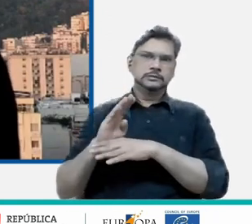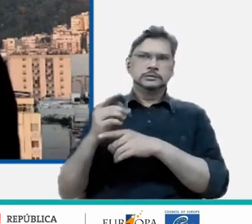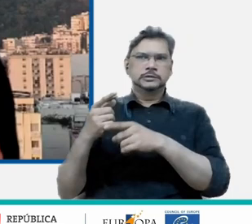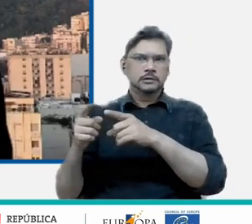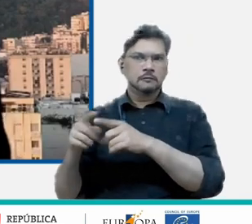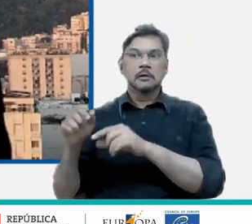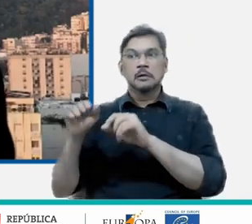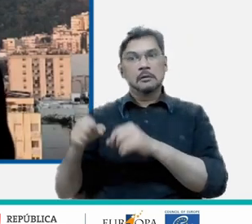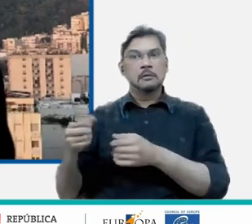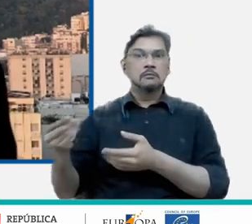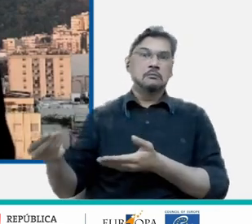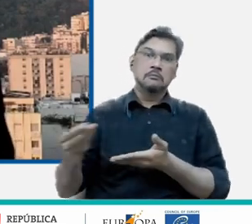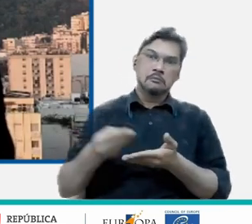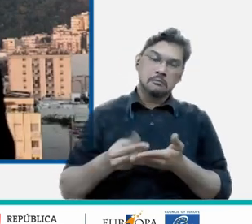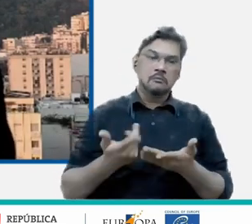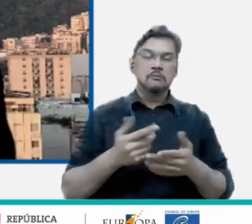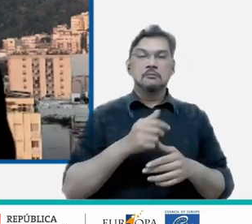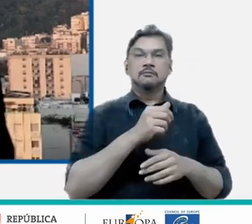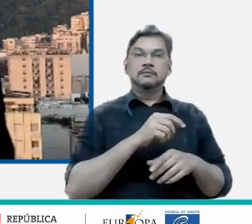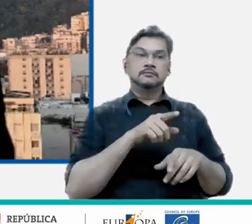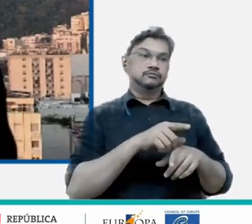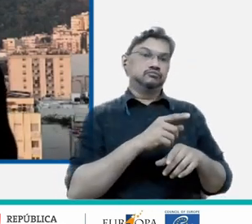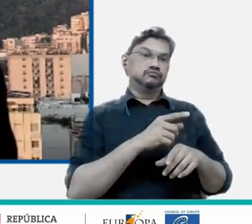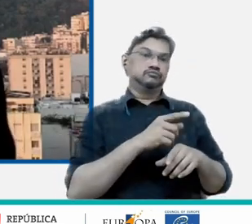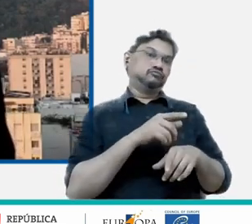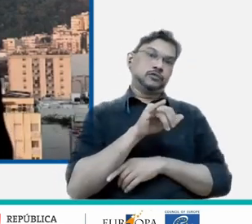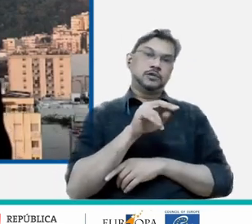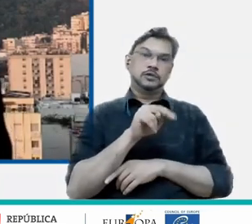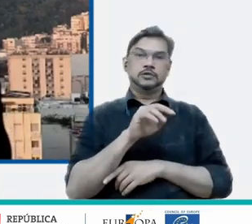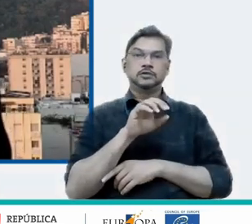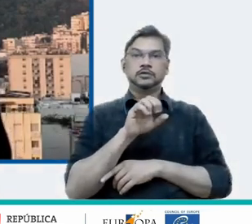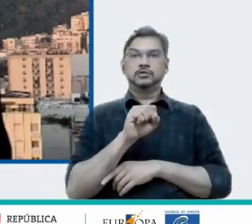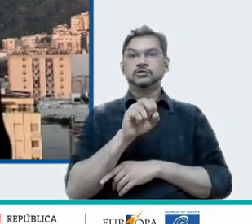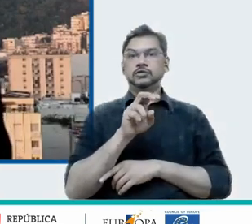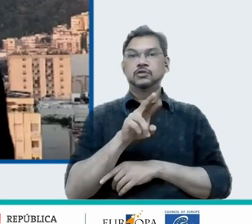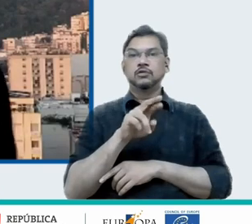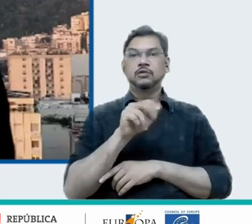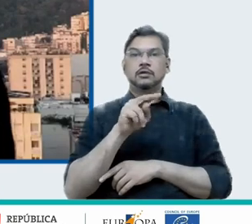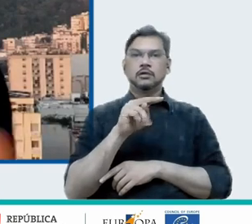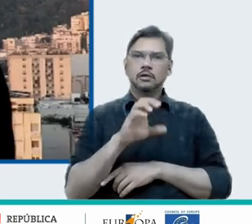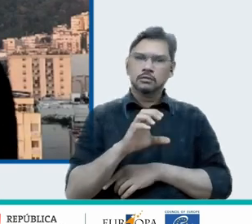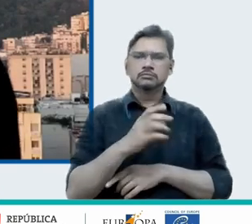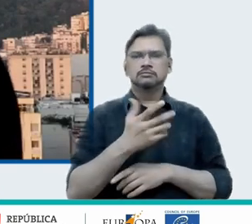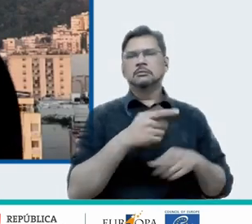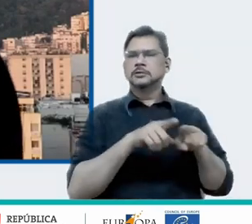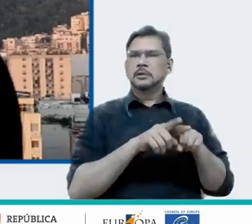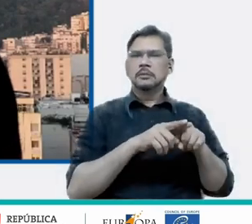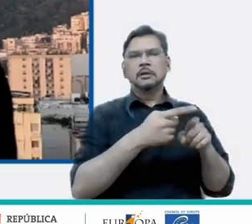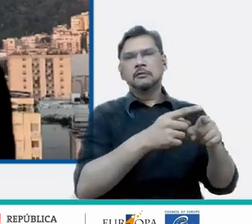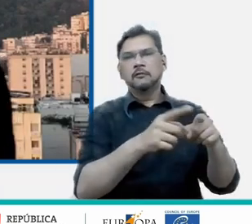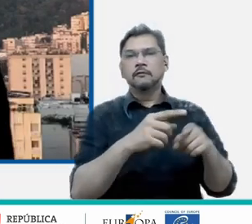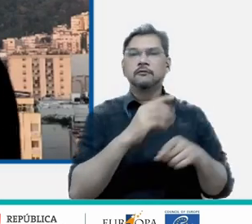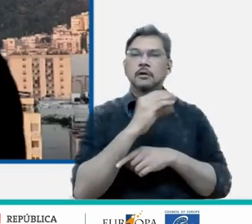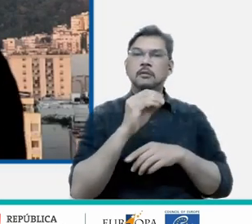private investors, private insurance, corporate actors, among others. And of course, they represent particular challenges, as we know that many cities